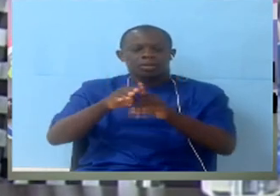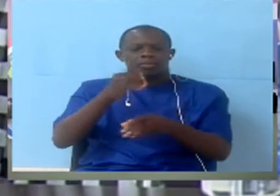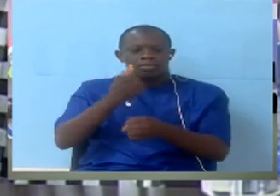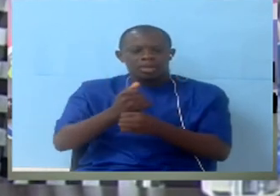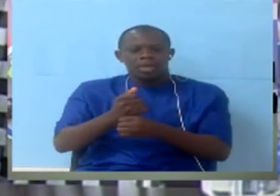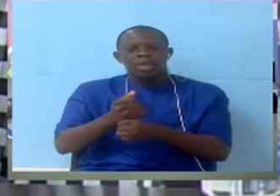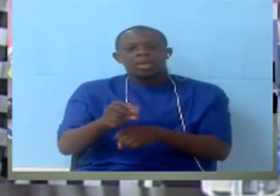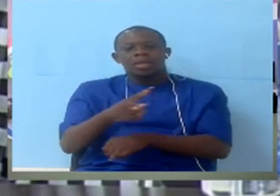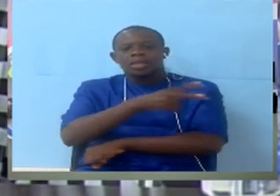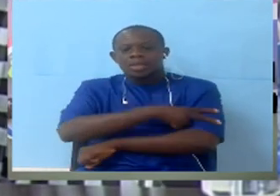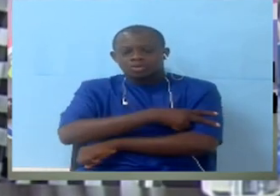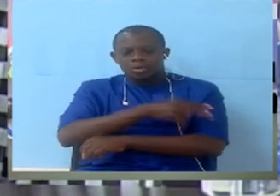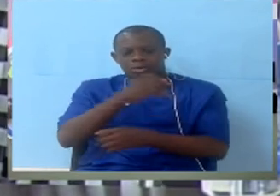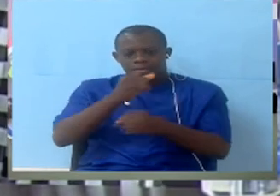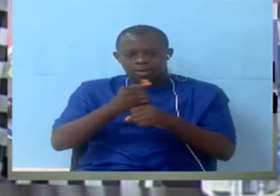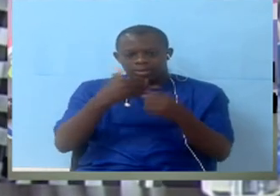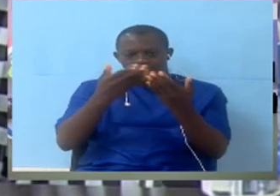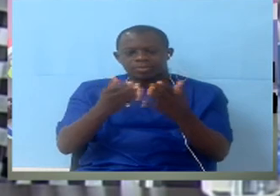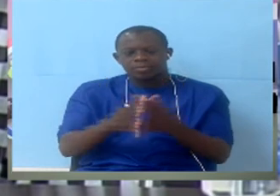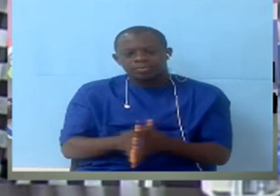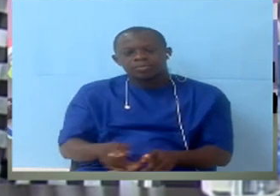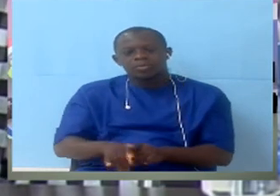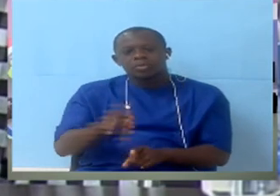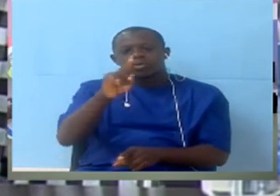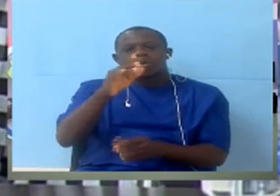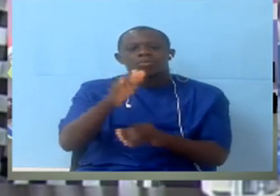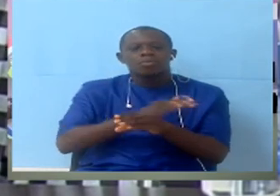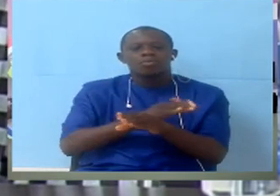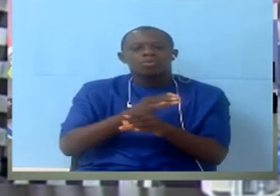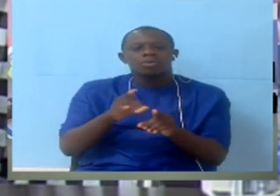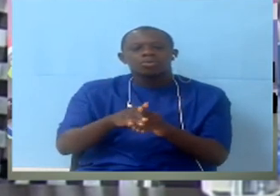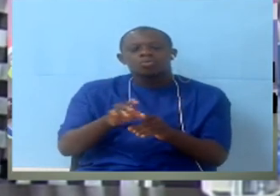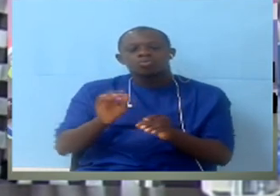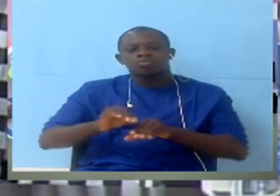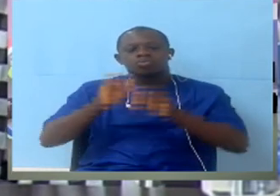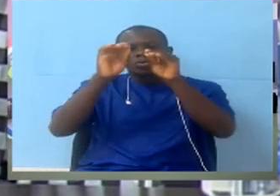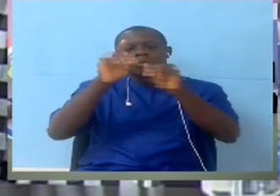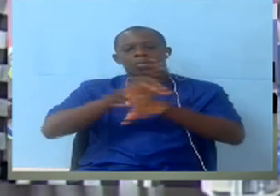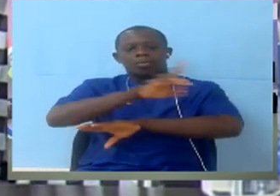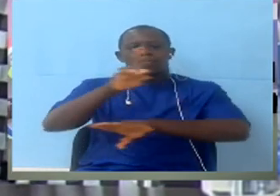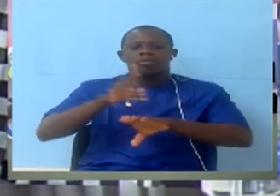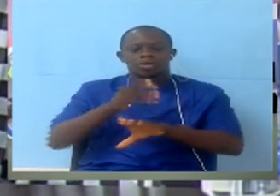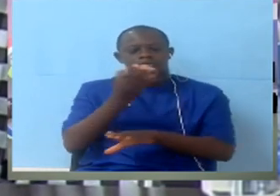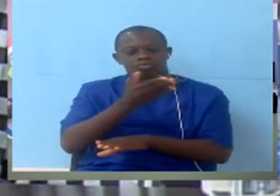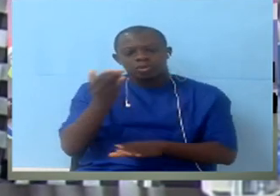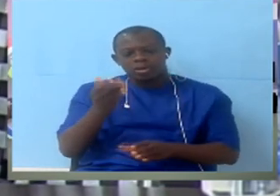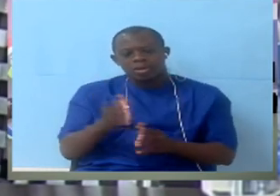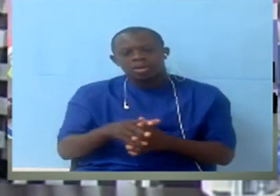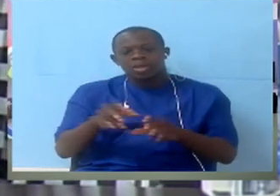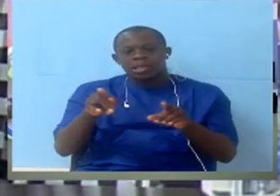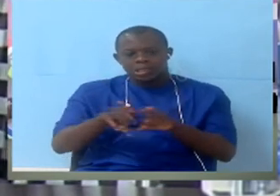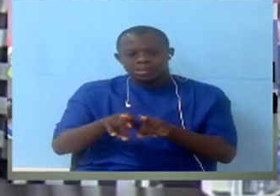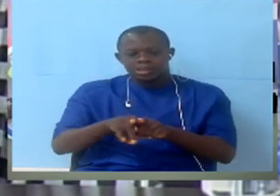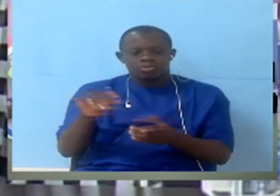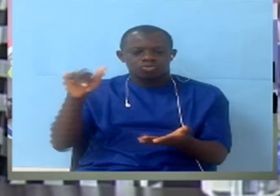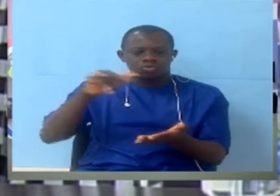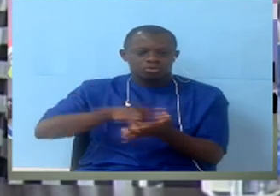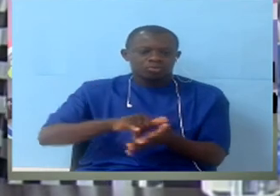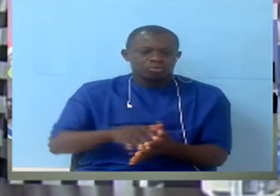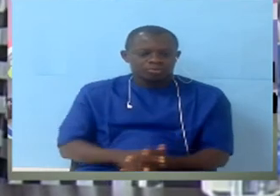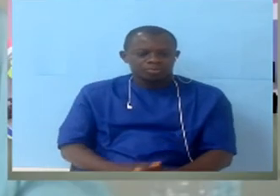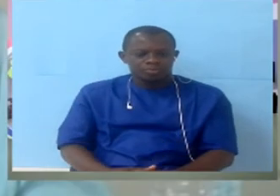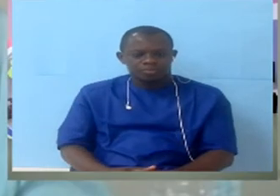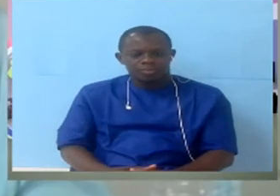posted? Ye samba du kola minto le. The same Yundum Barracks going to back to the border area. And the Katong subsequent